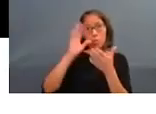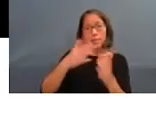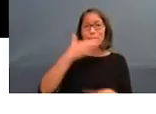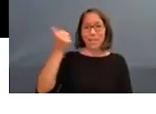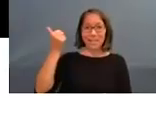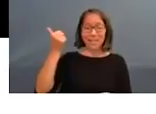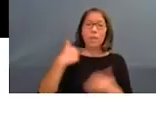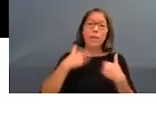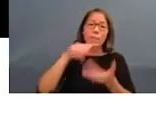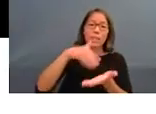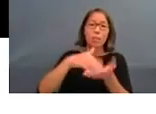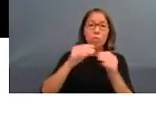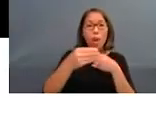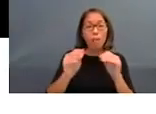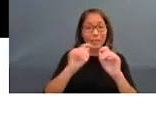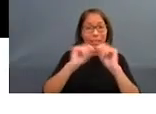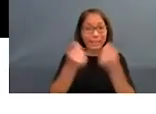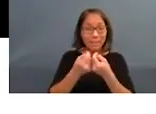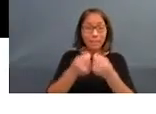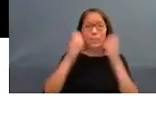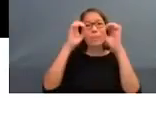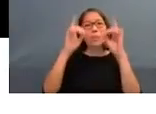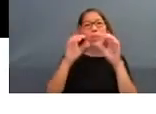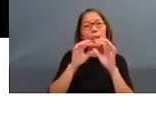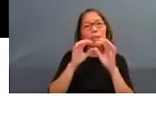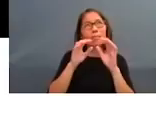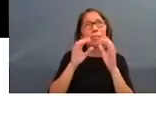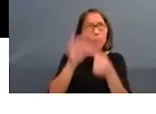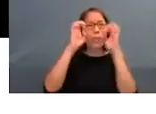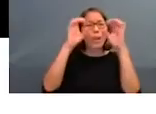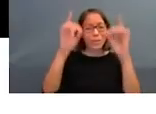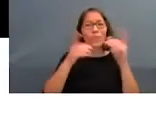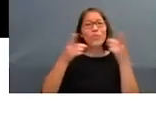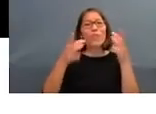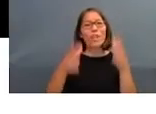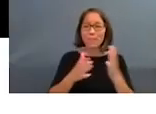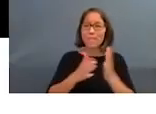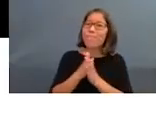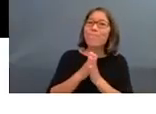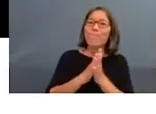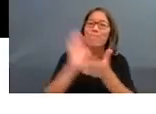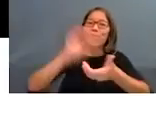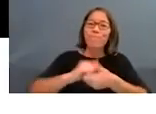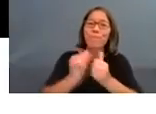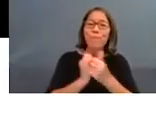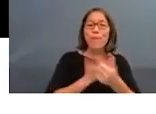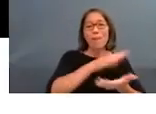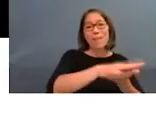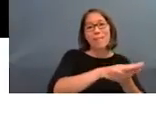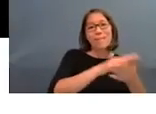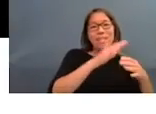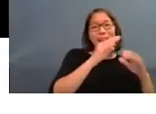central office team of special ed directors who anxiously look forward to partnering with our campus administrators,